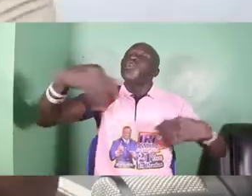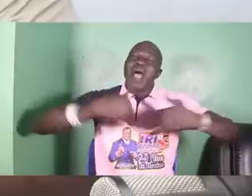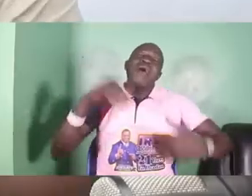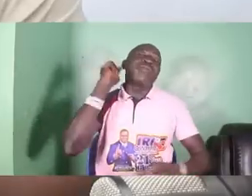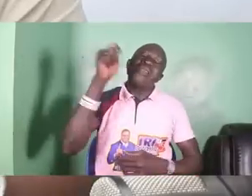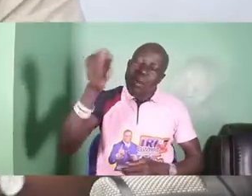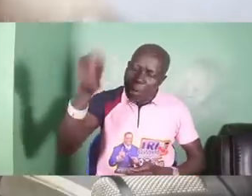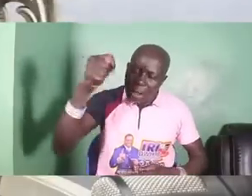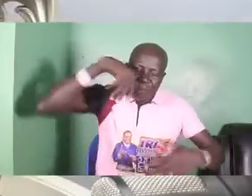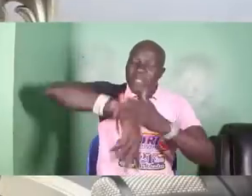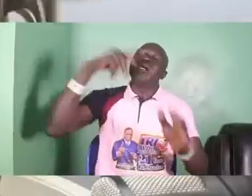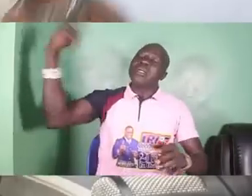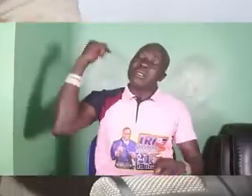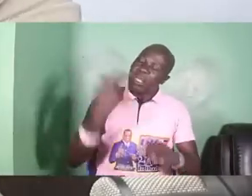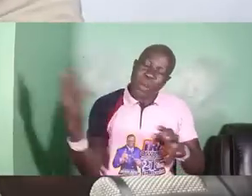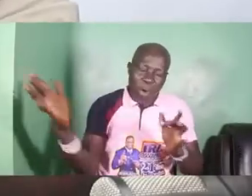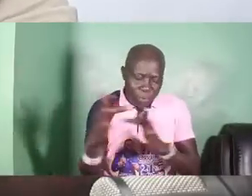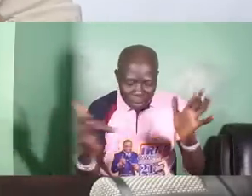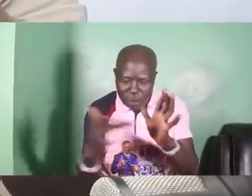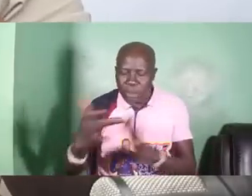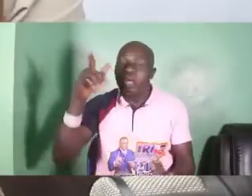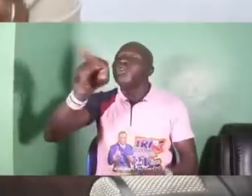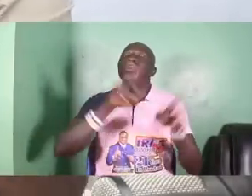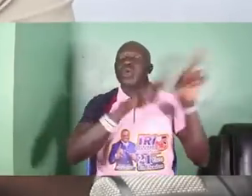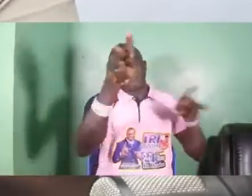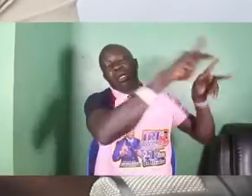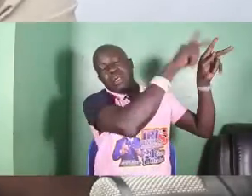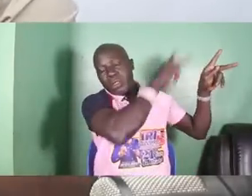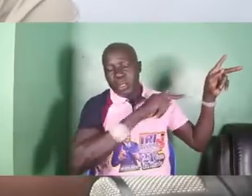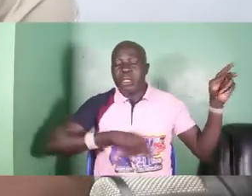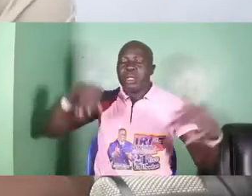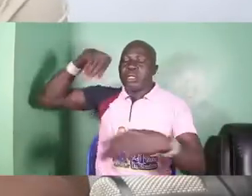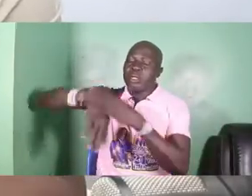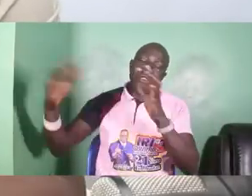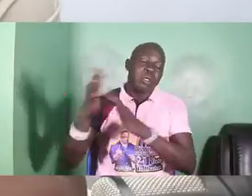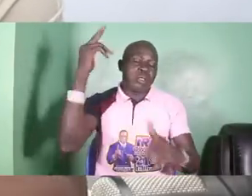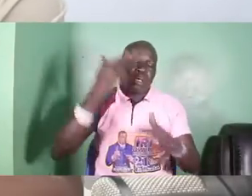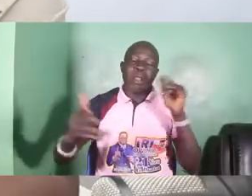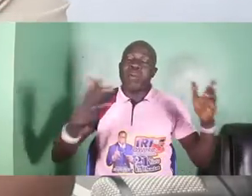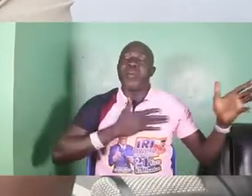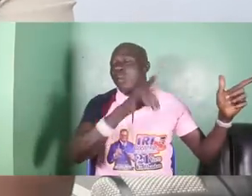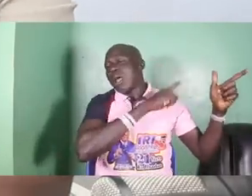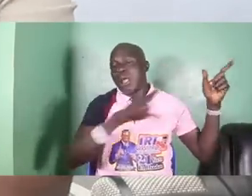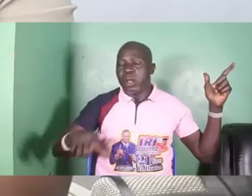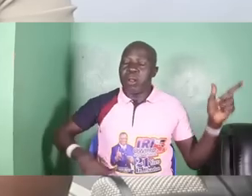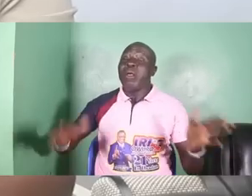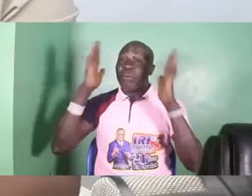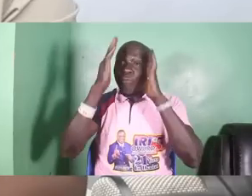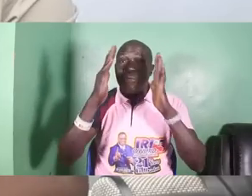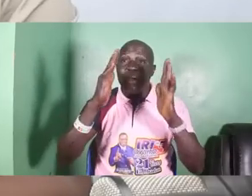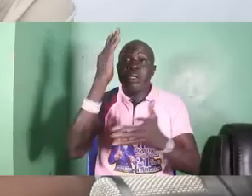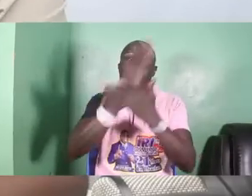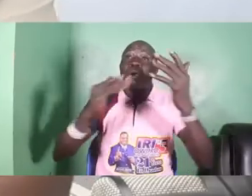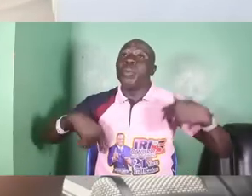eri. In the name of Jesus. Wa de se bi oba. Jesus. Oluwa wa. For you send it